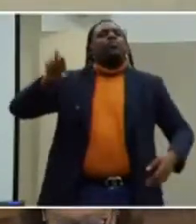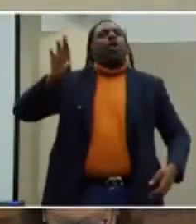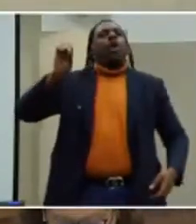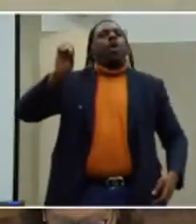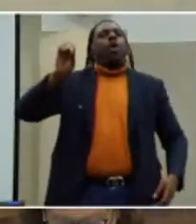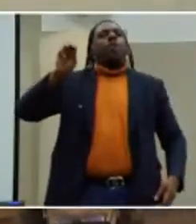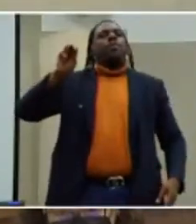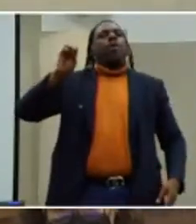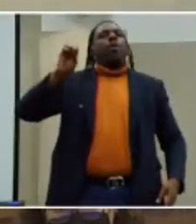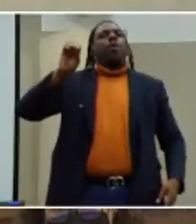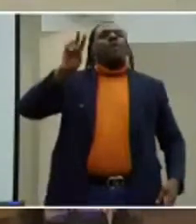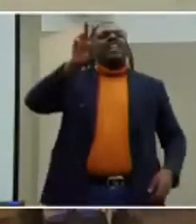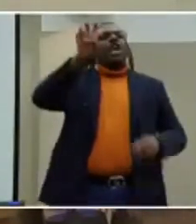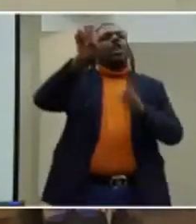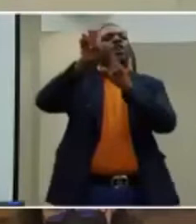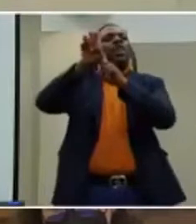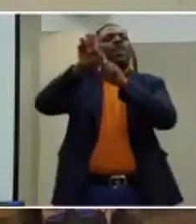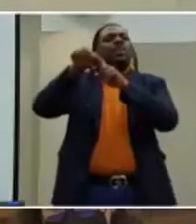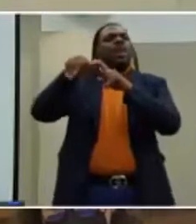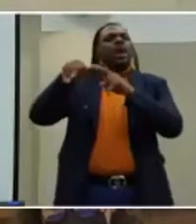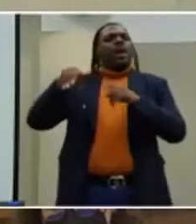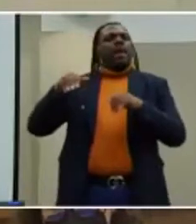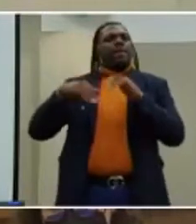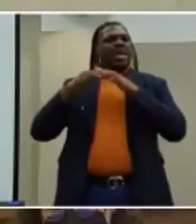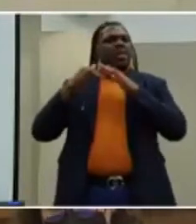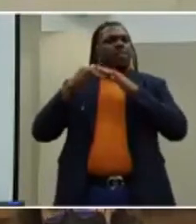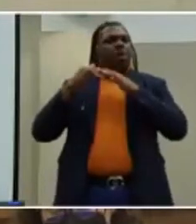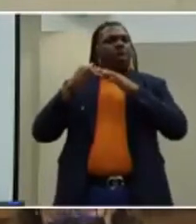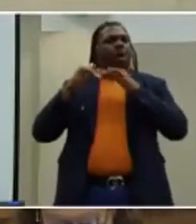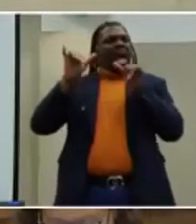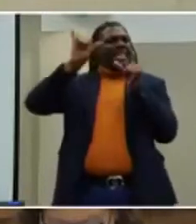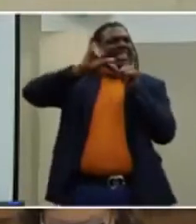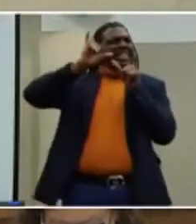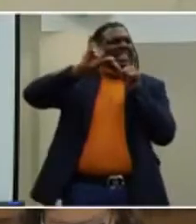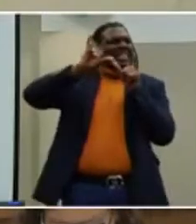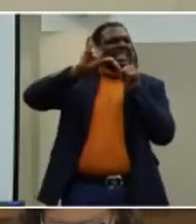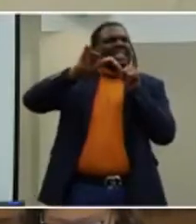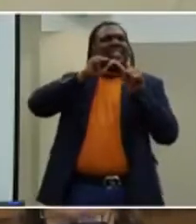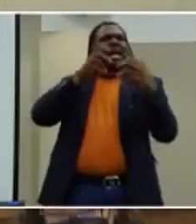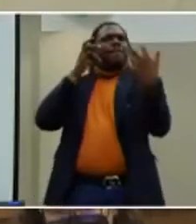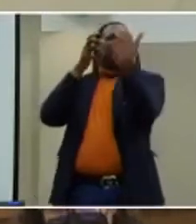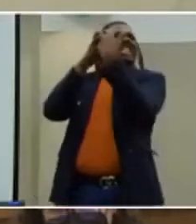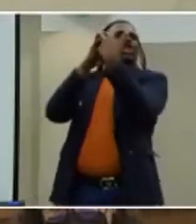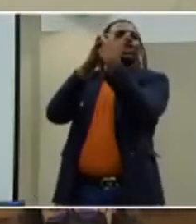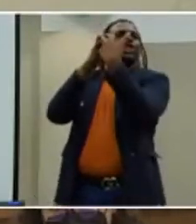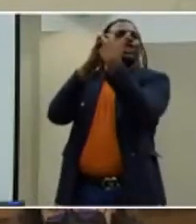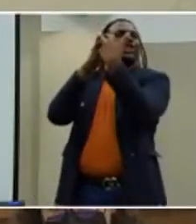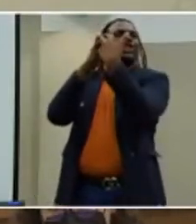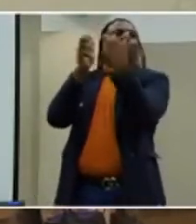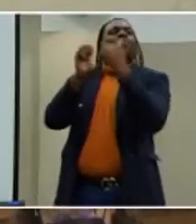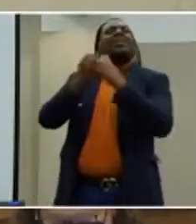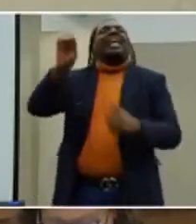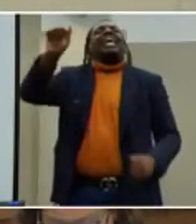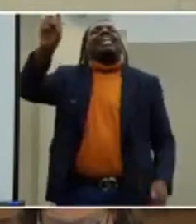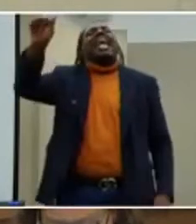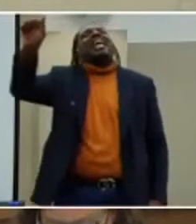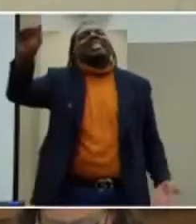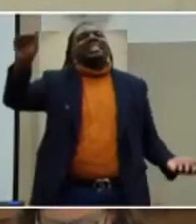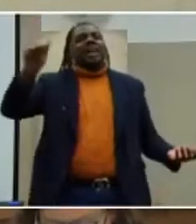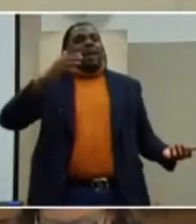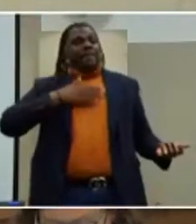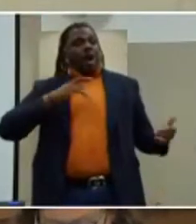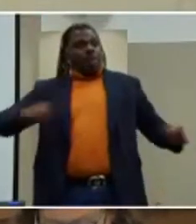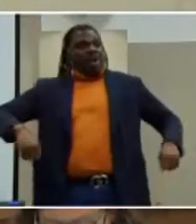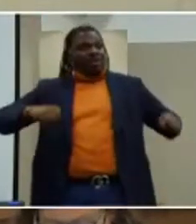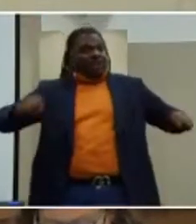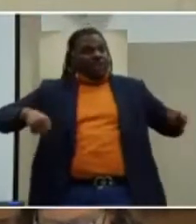Their minimum height for the wheelchair does not match up with your minimum height with the ADA. My